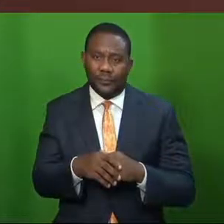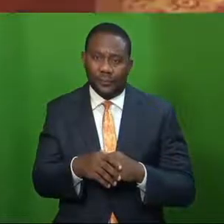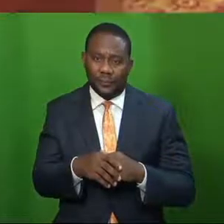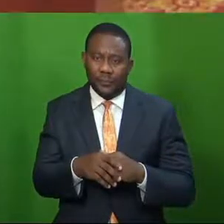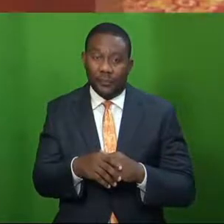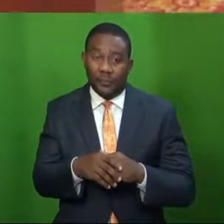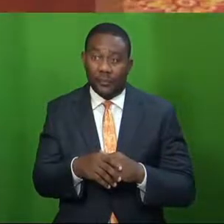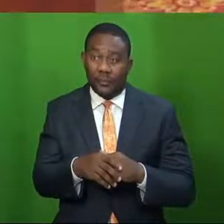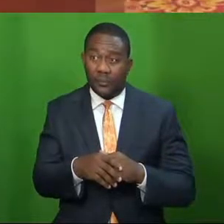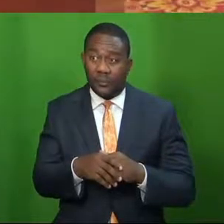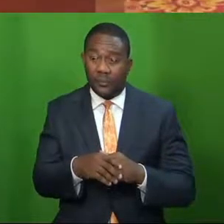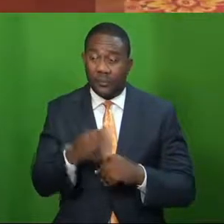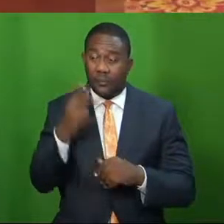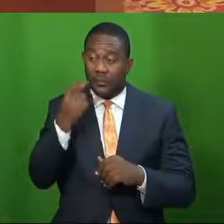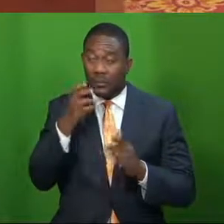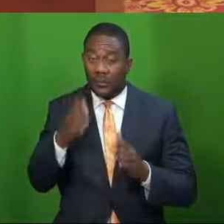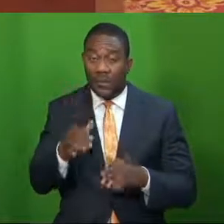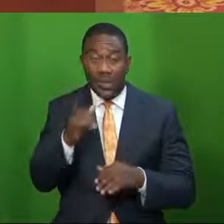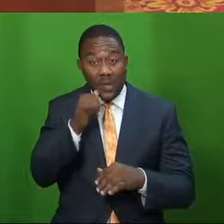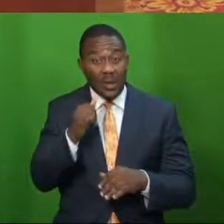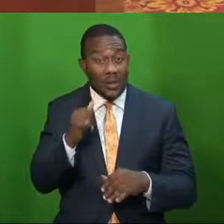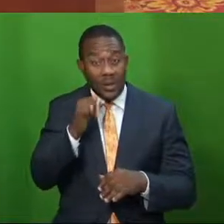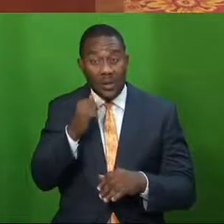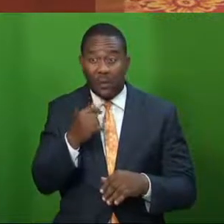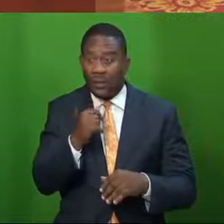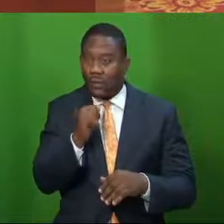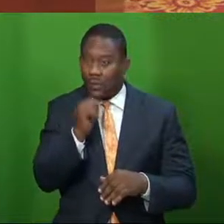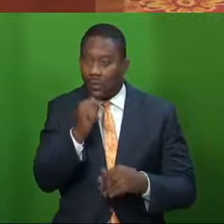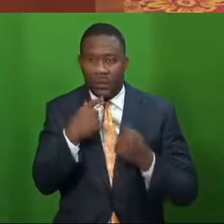position yesterday,